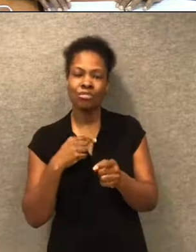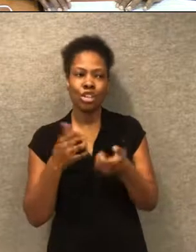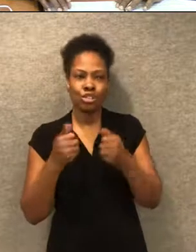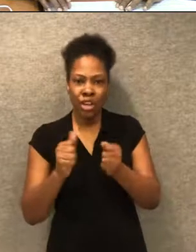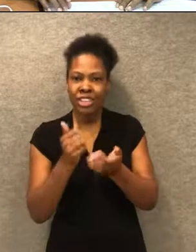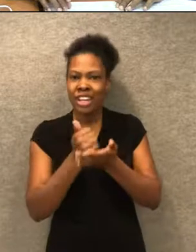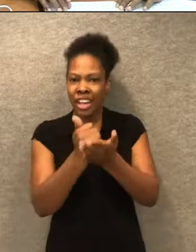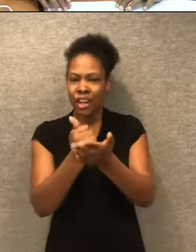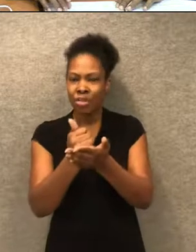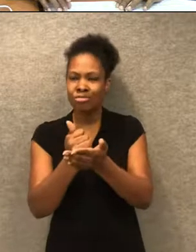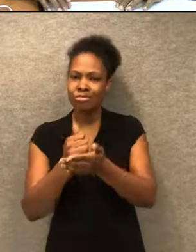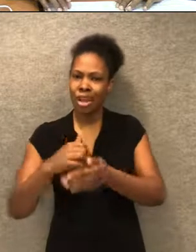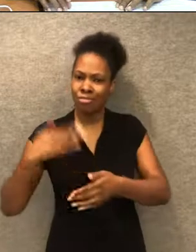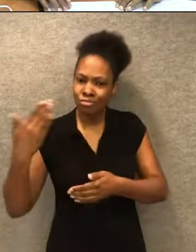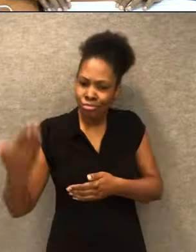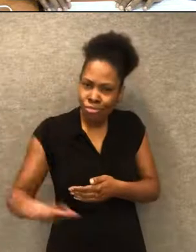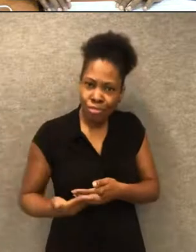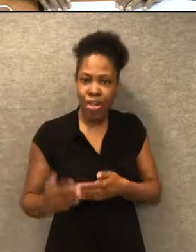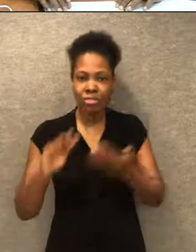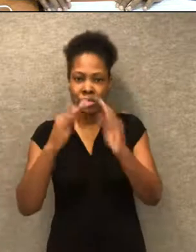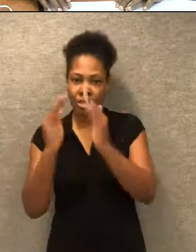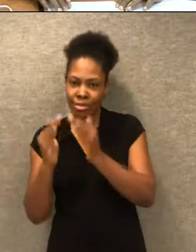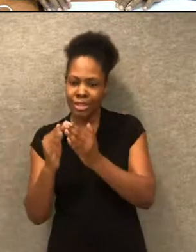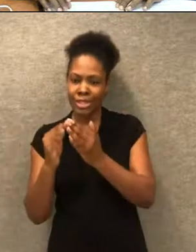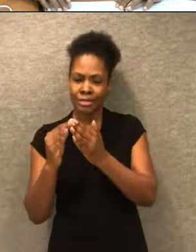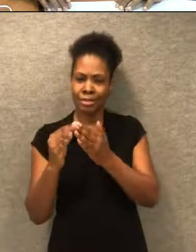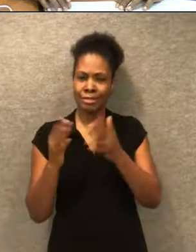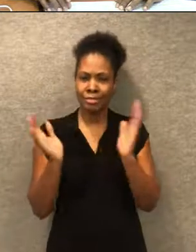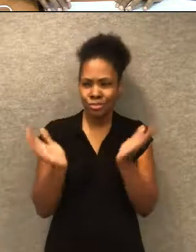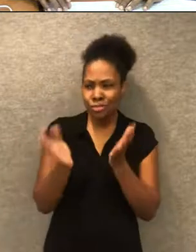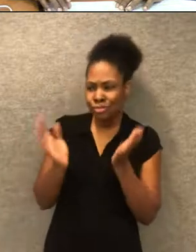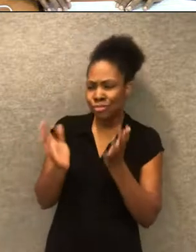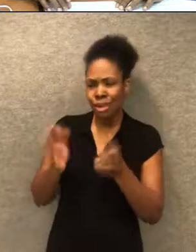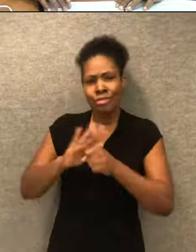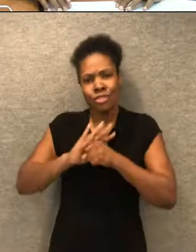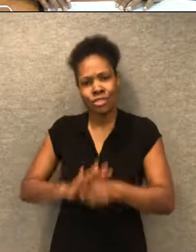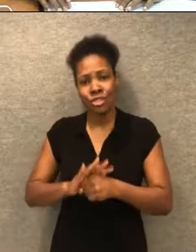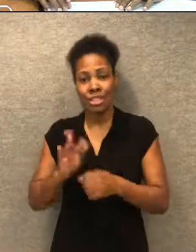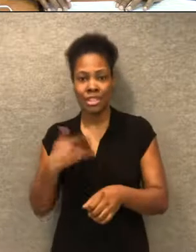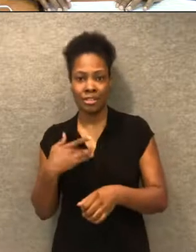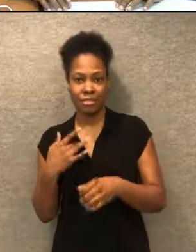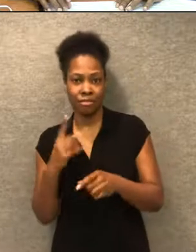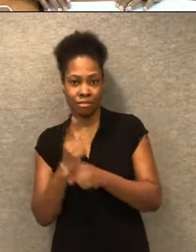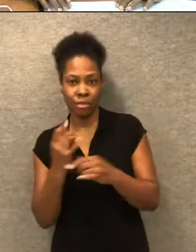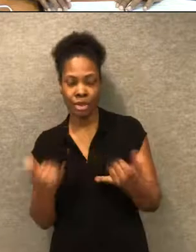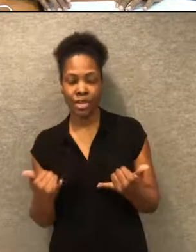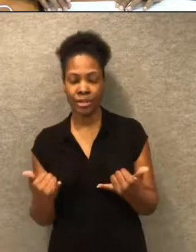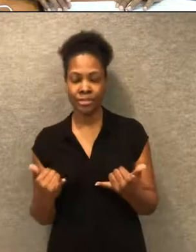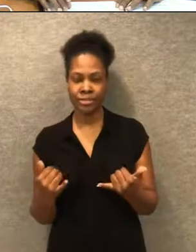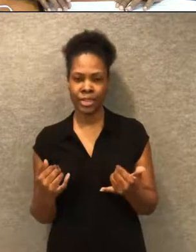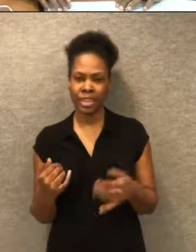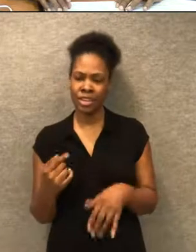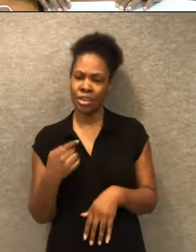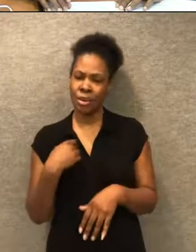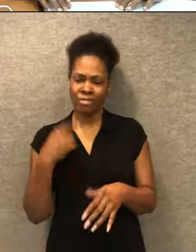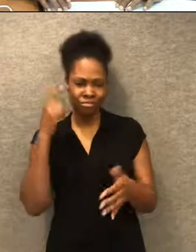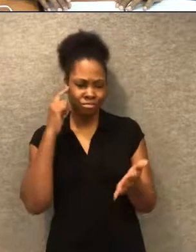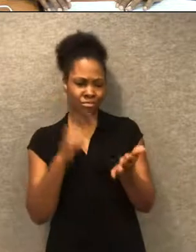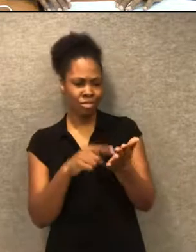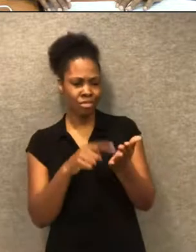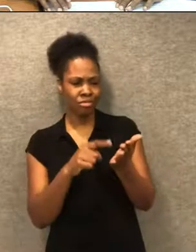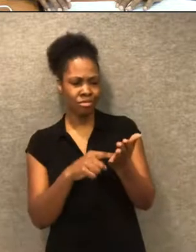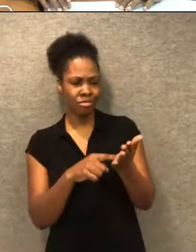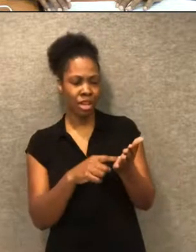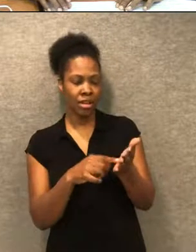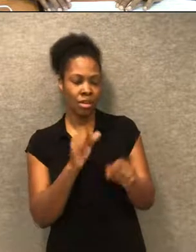invite the community to talk about the stress that they're feeling in this current environment. The other thing that I've noticed working with young people is